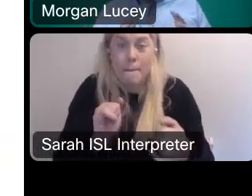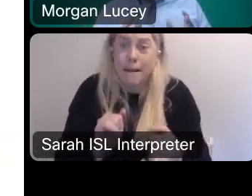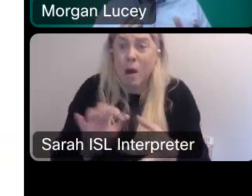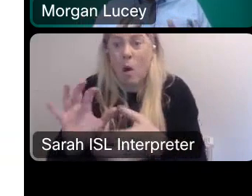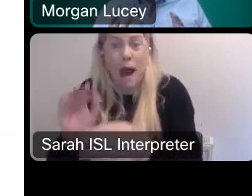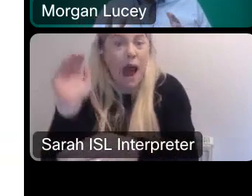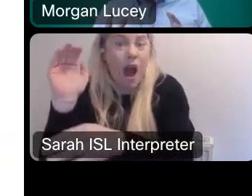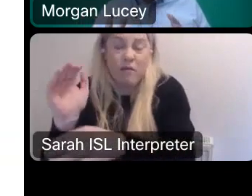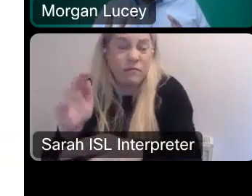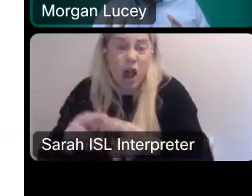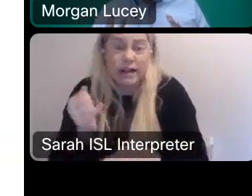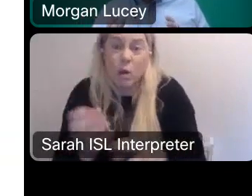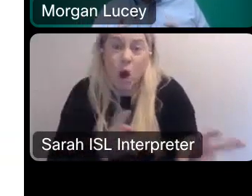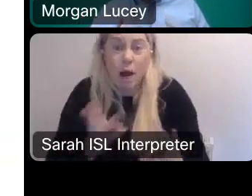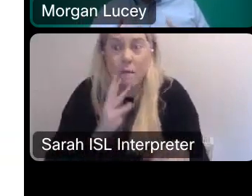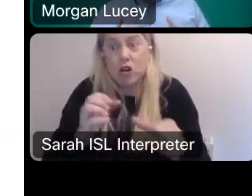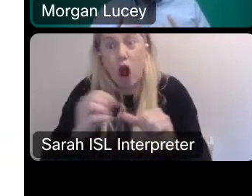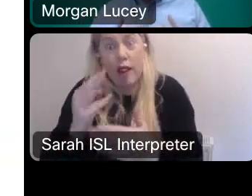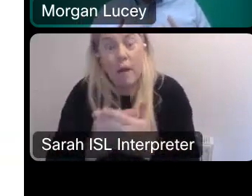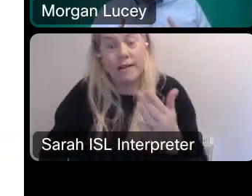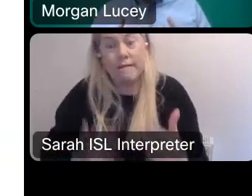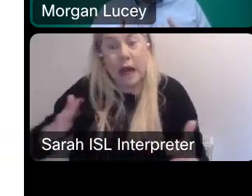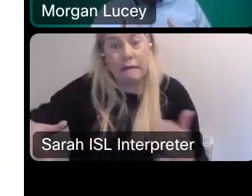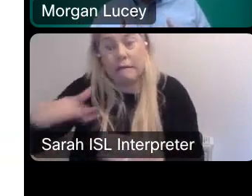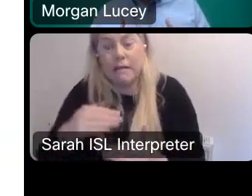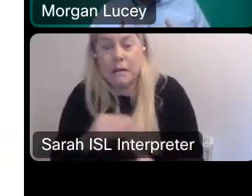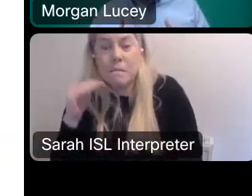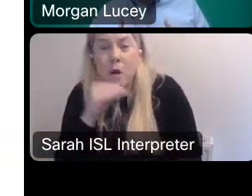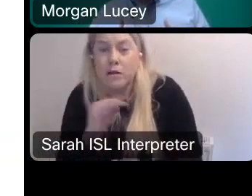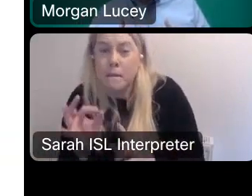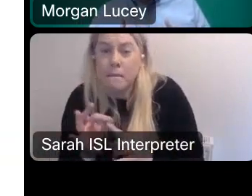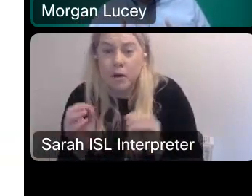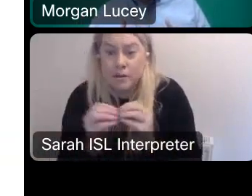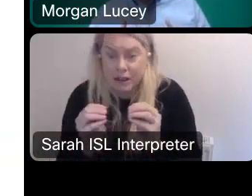And actually, that's an important point because of the presentations that come into us.